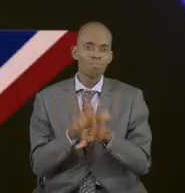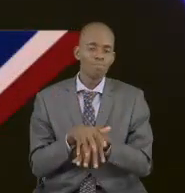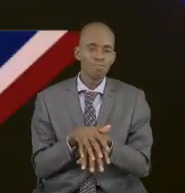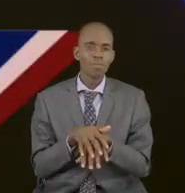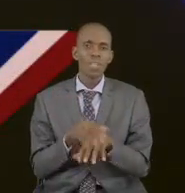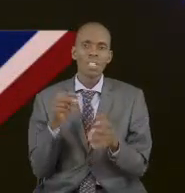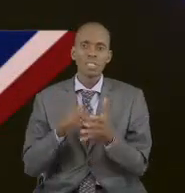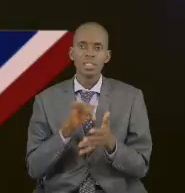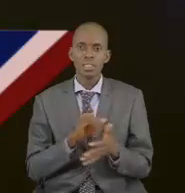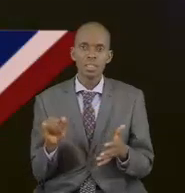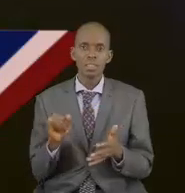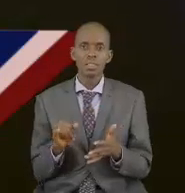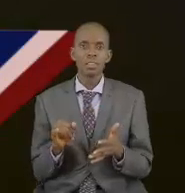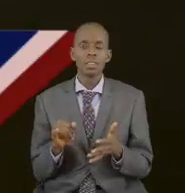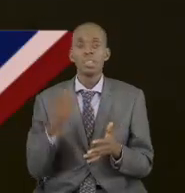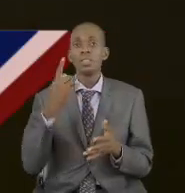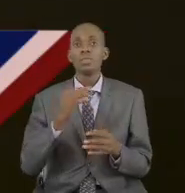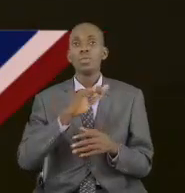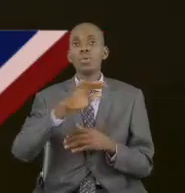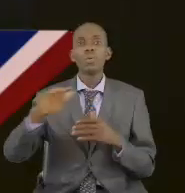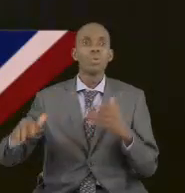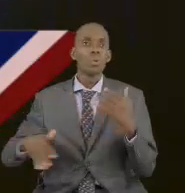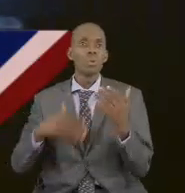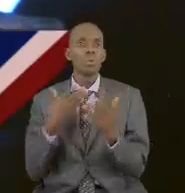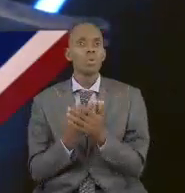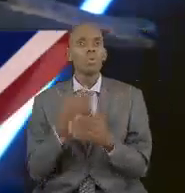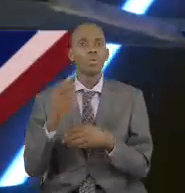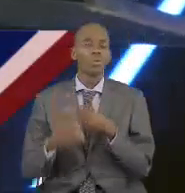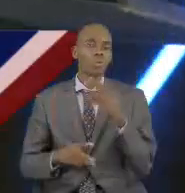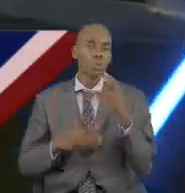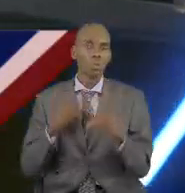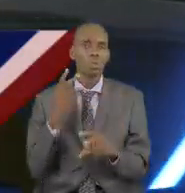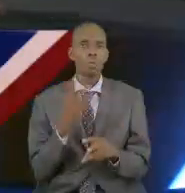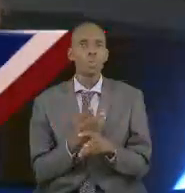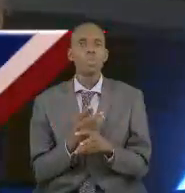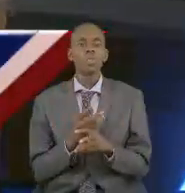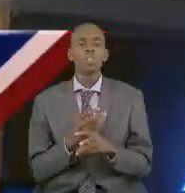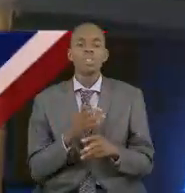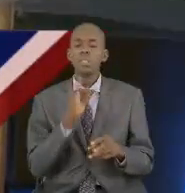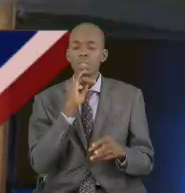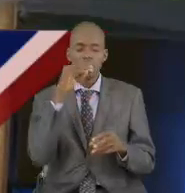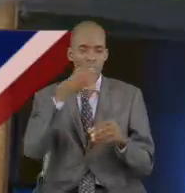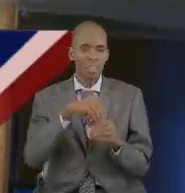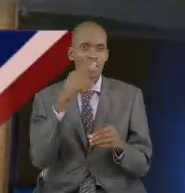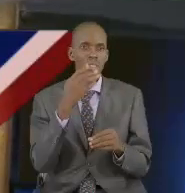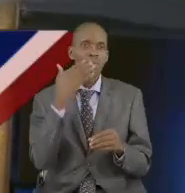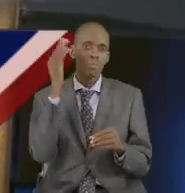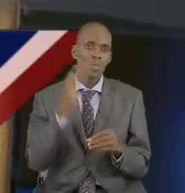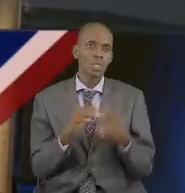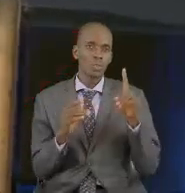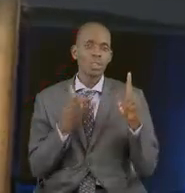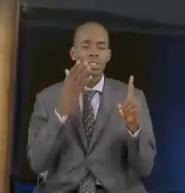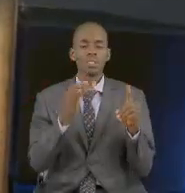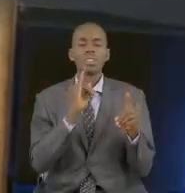Standing. The whole world lieth in the wicked one. There is